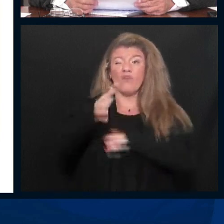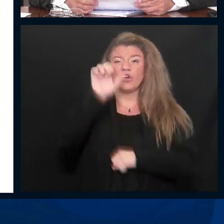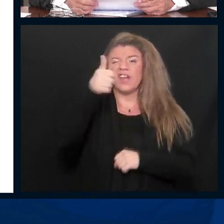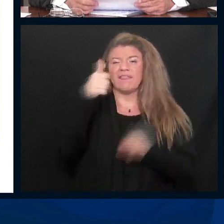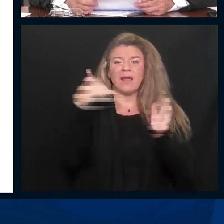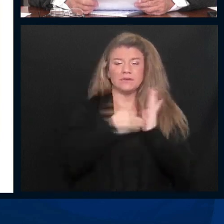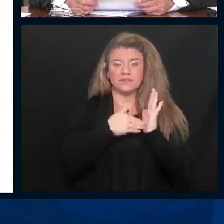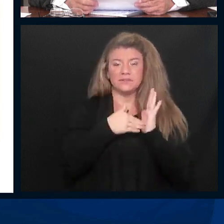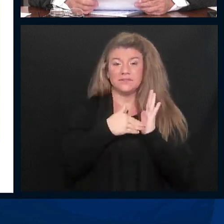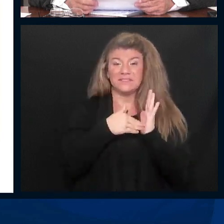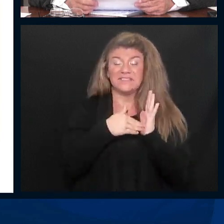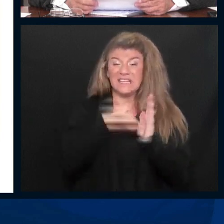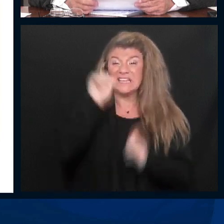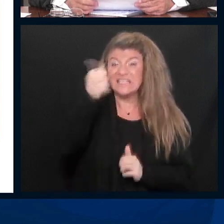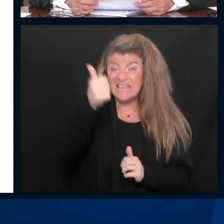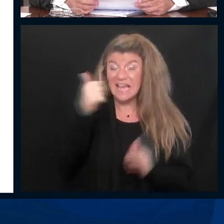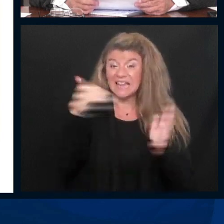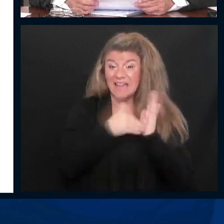10,000.